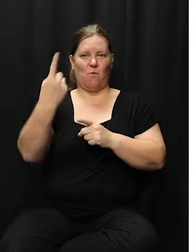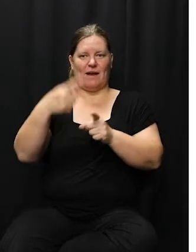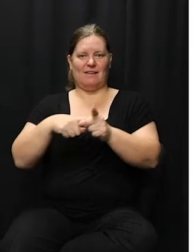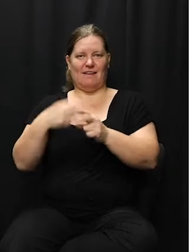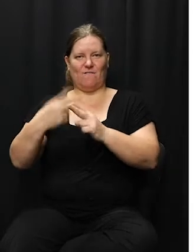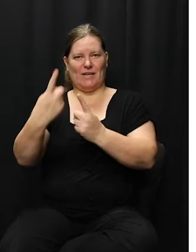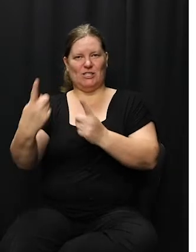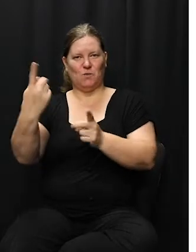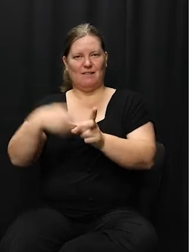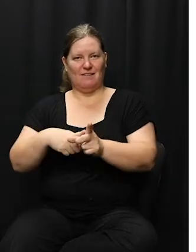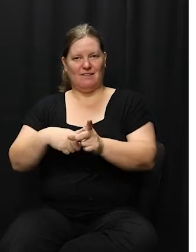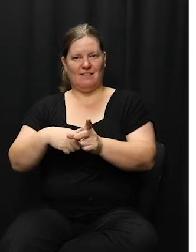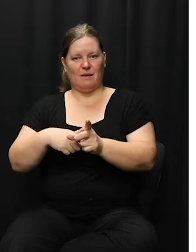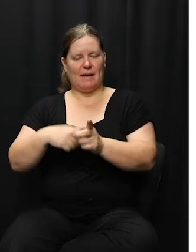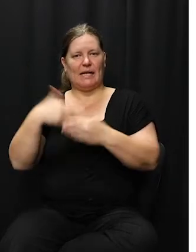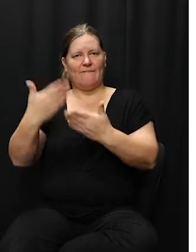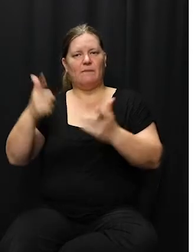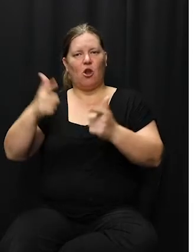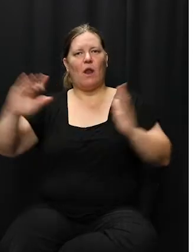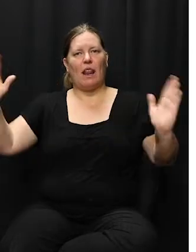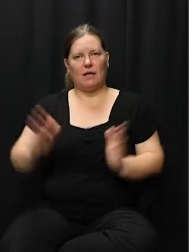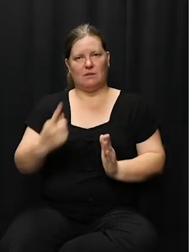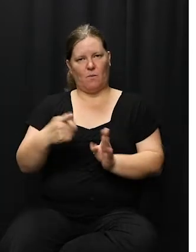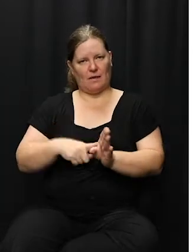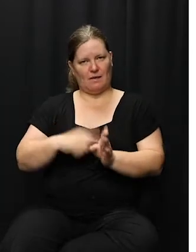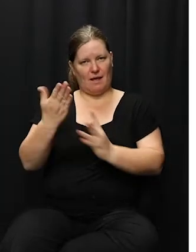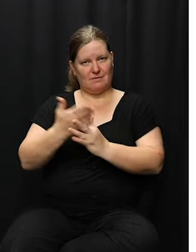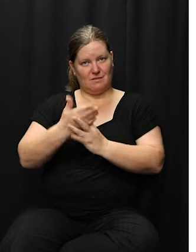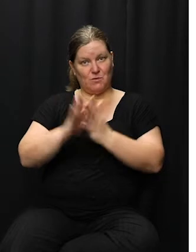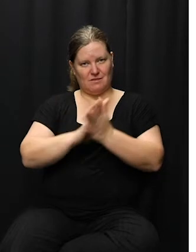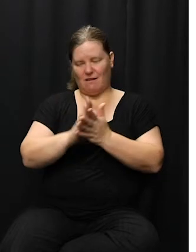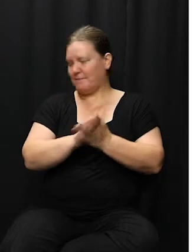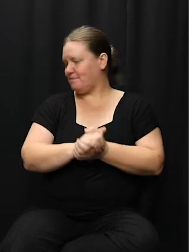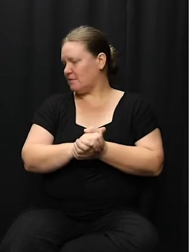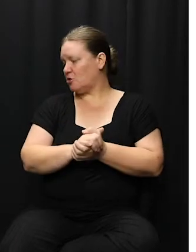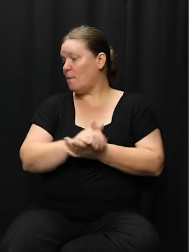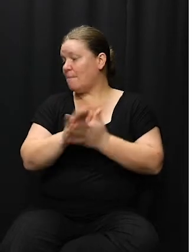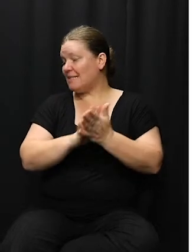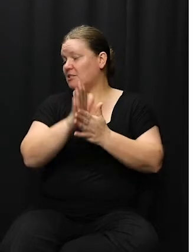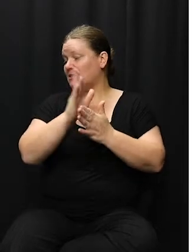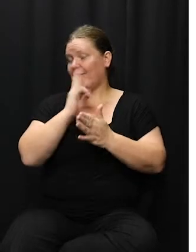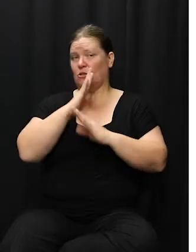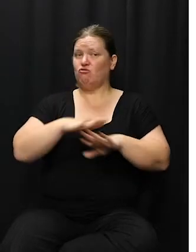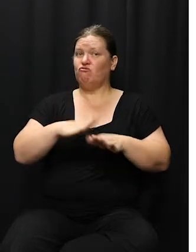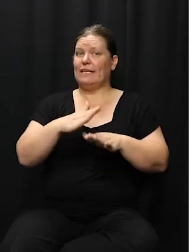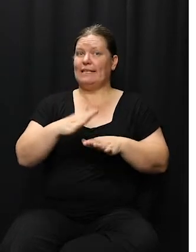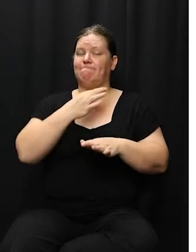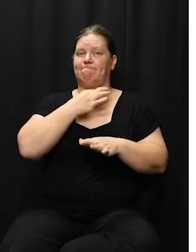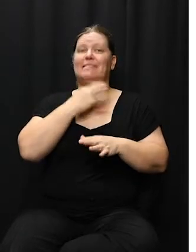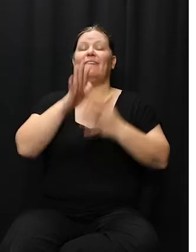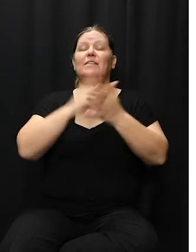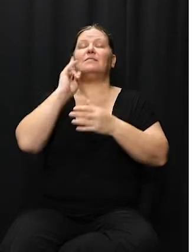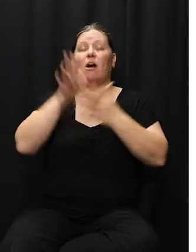catch up a lot faster than 1 year per 1 year. We've got less than a year's access and we have to make more than a year's progress. So for